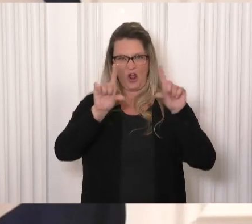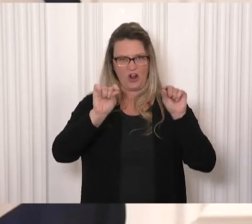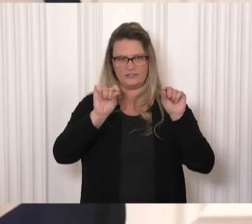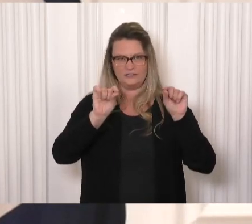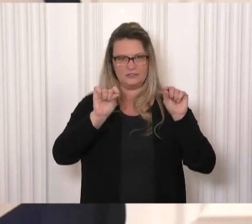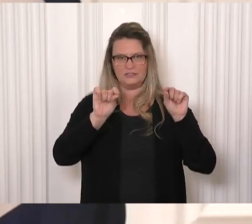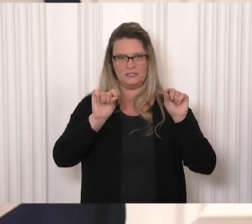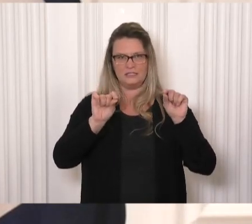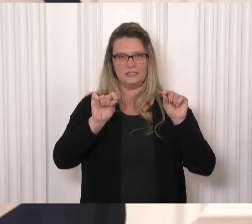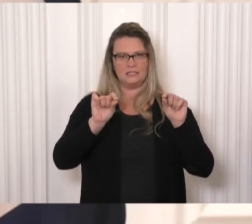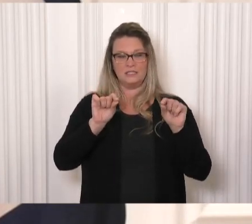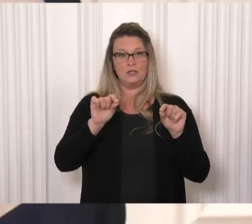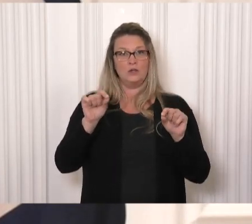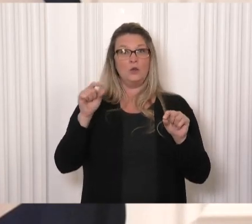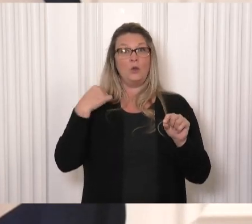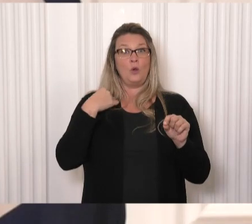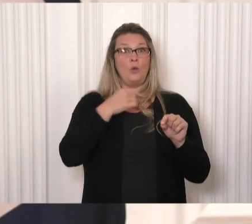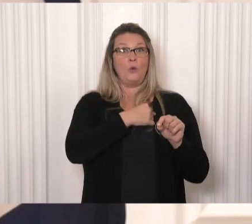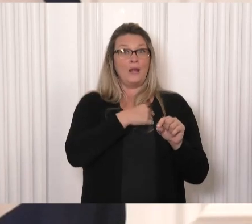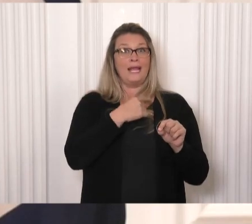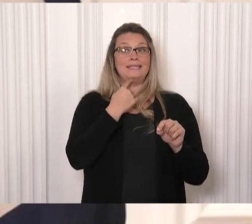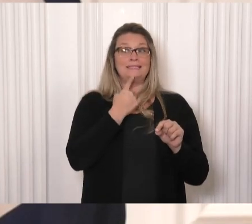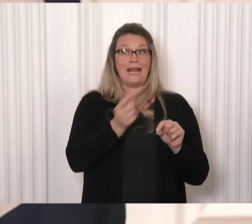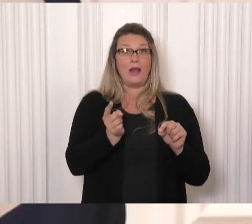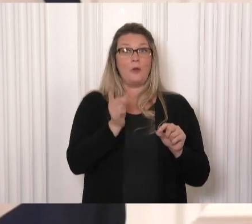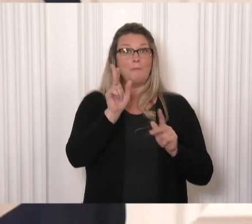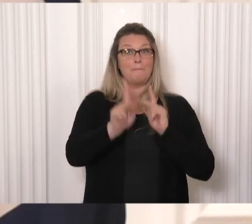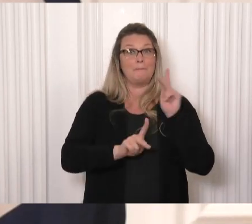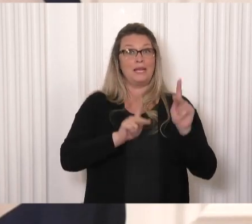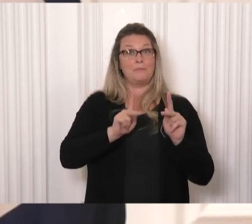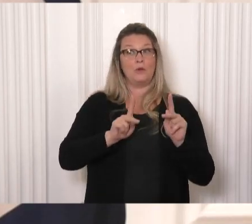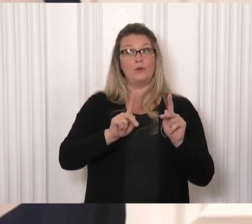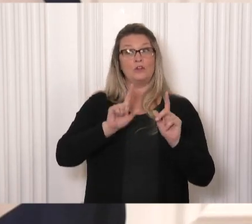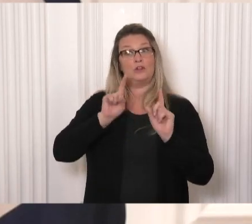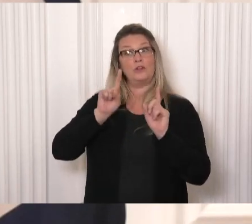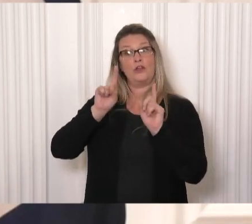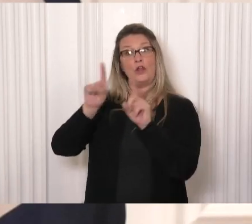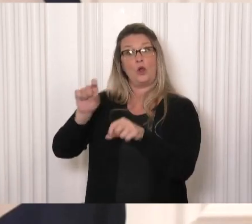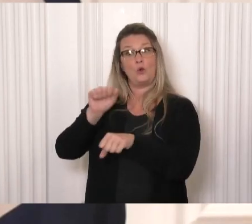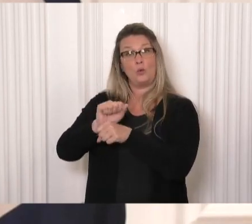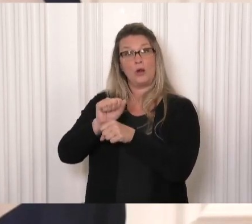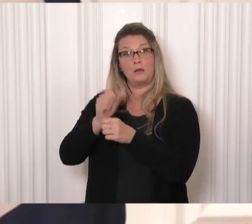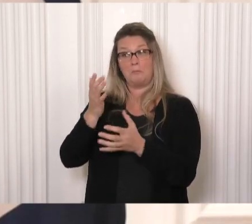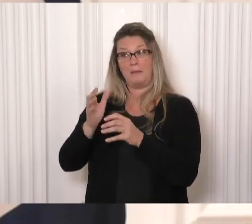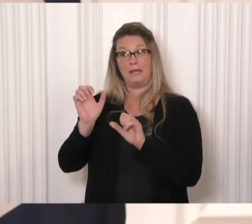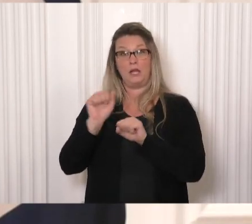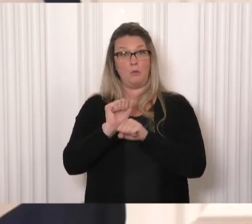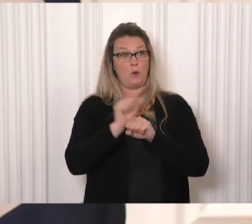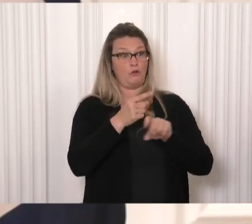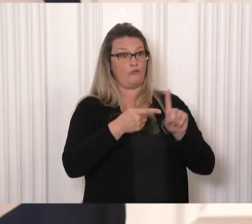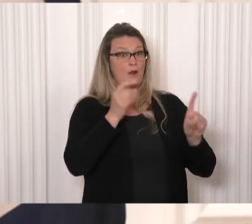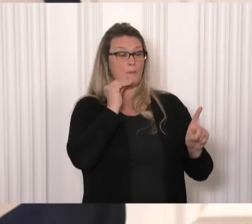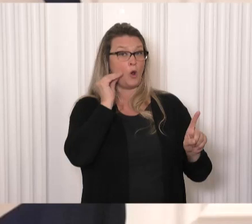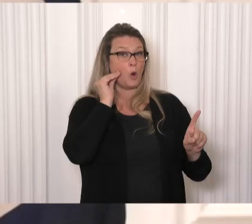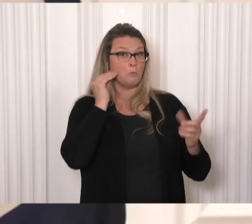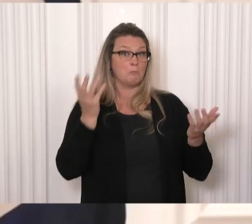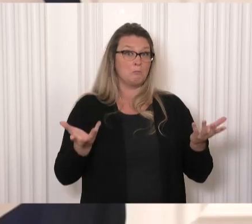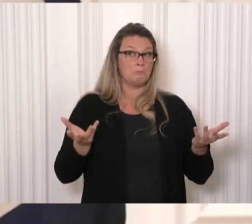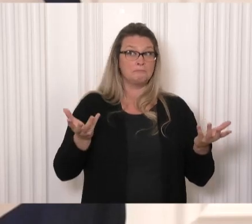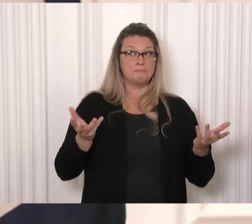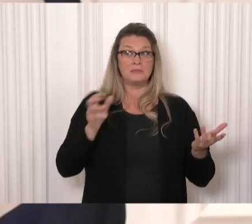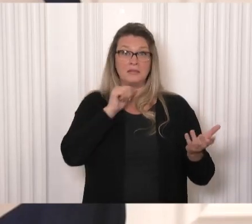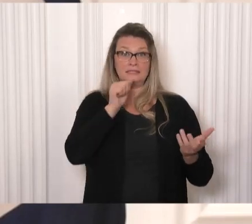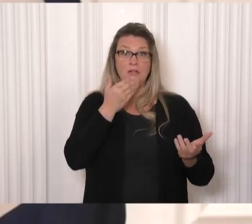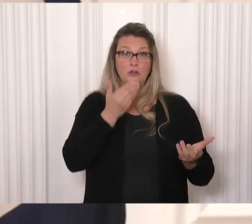employer compelling people to stay, to be at work when maybe they could be doing the work at home, you know, that's no good.